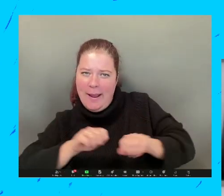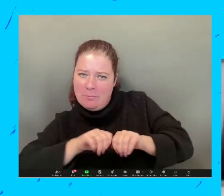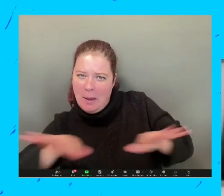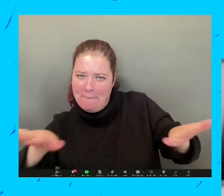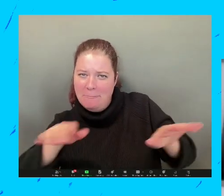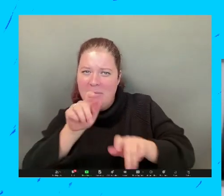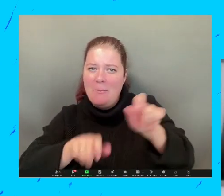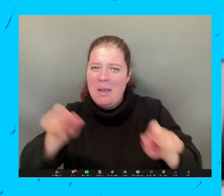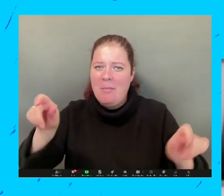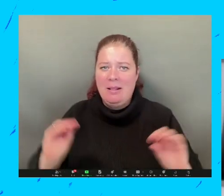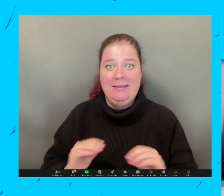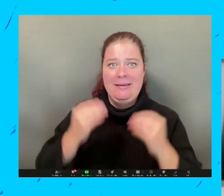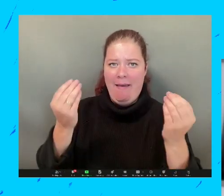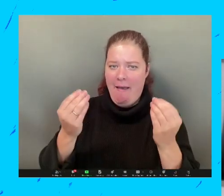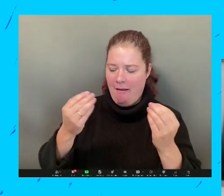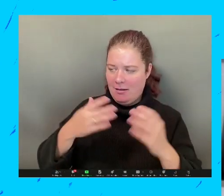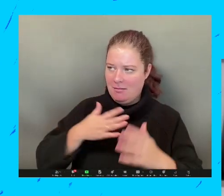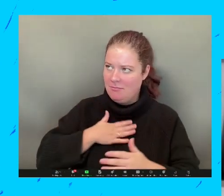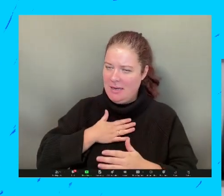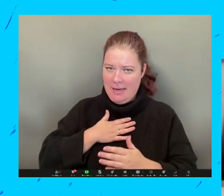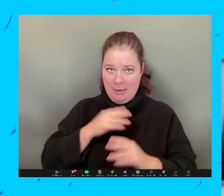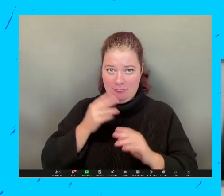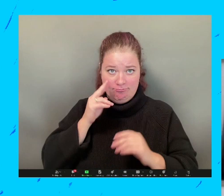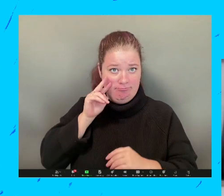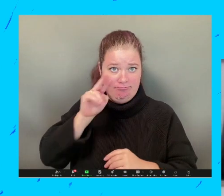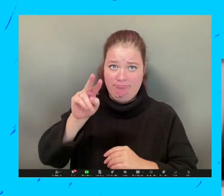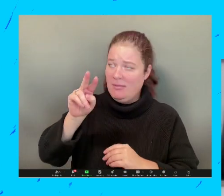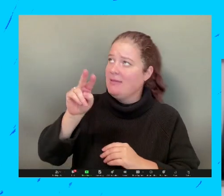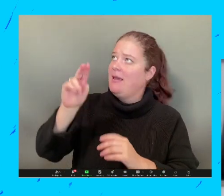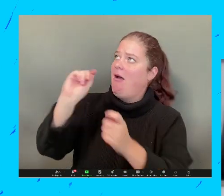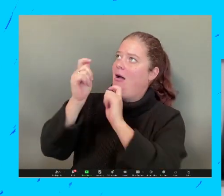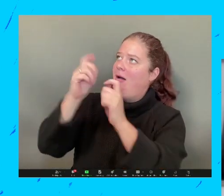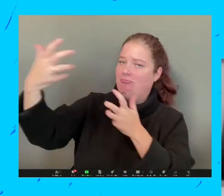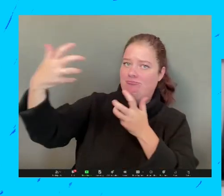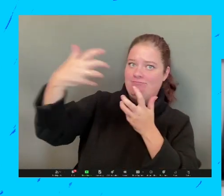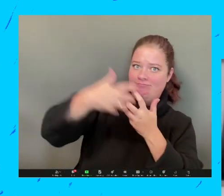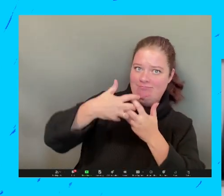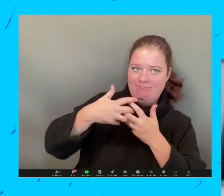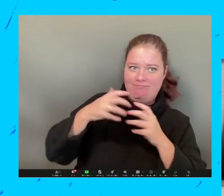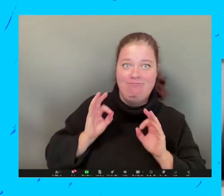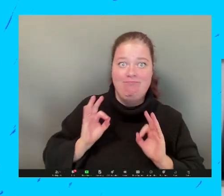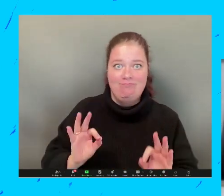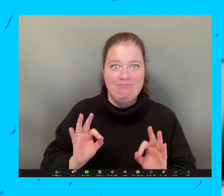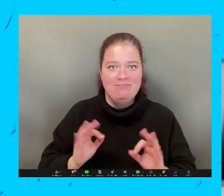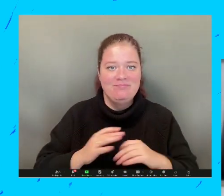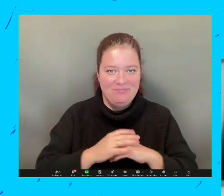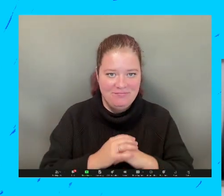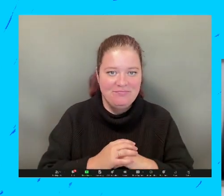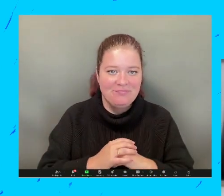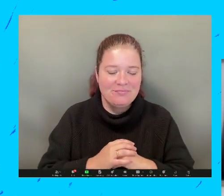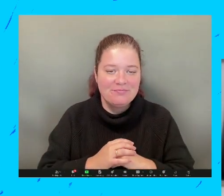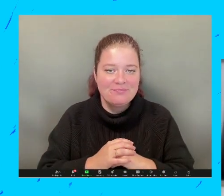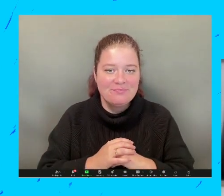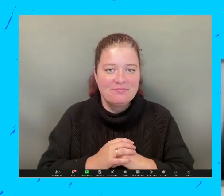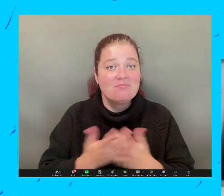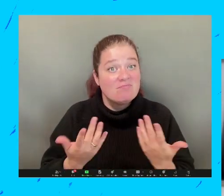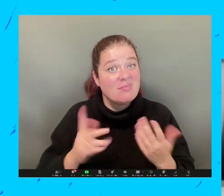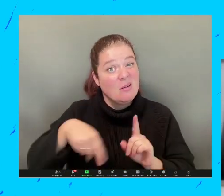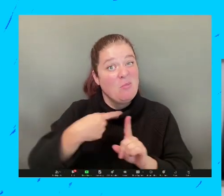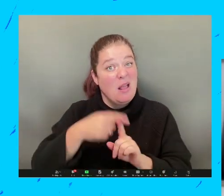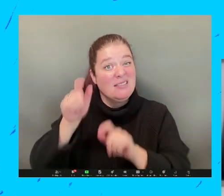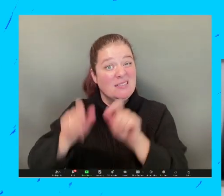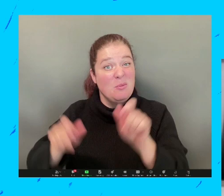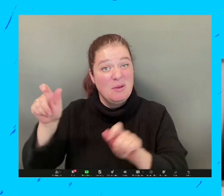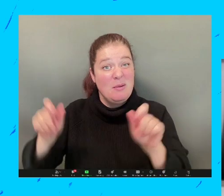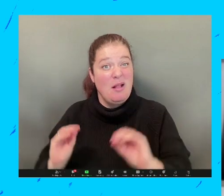and young people specifically, and try to reach the harder to reach youth, like the young persons with disabilities.